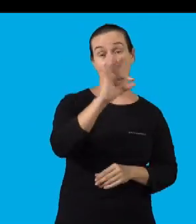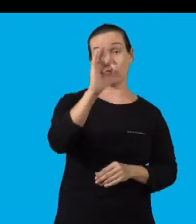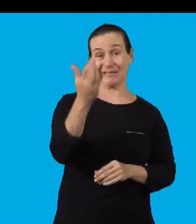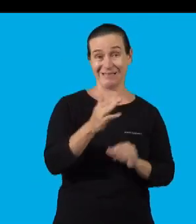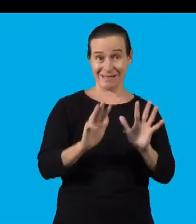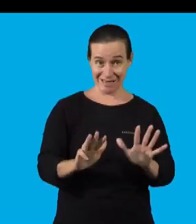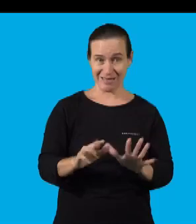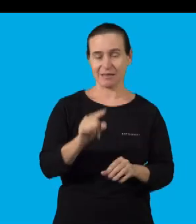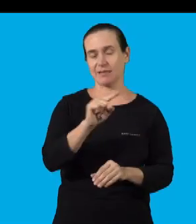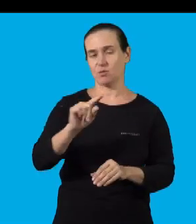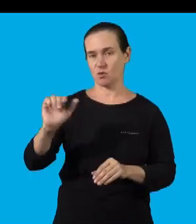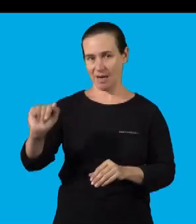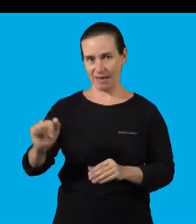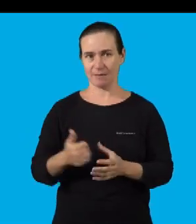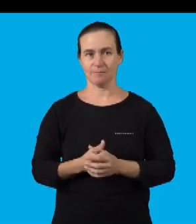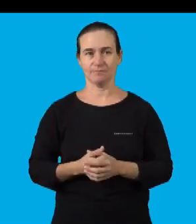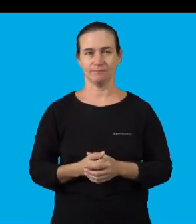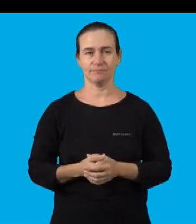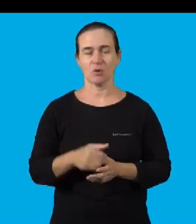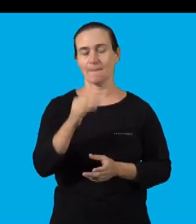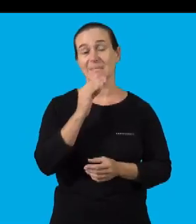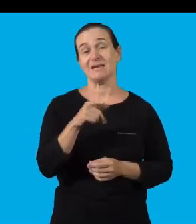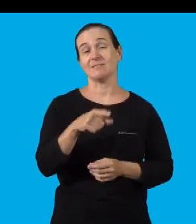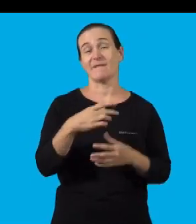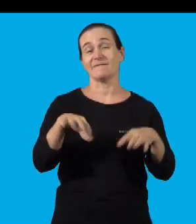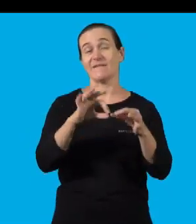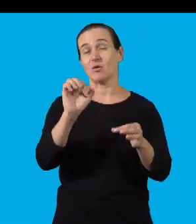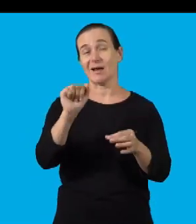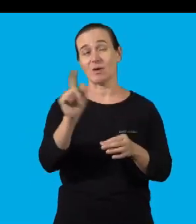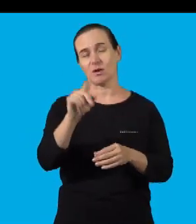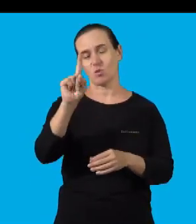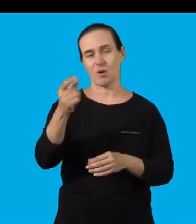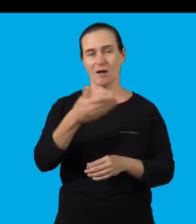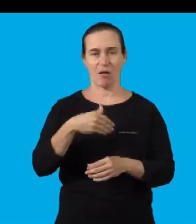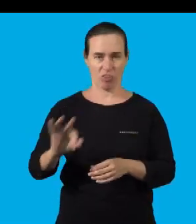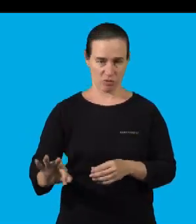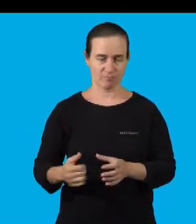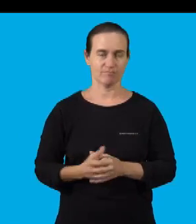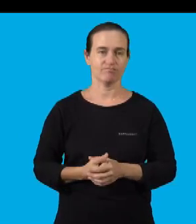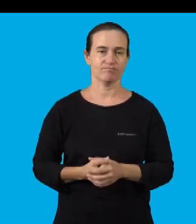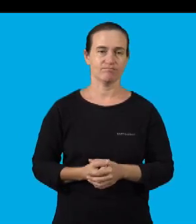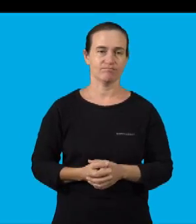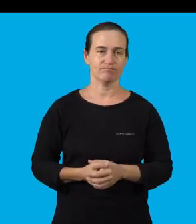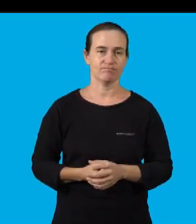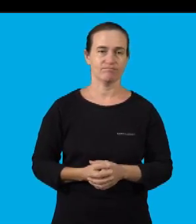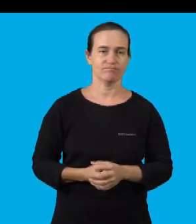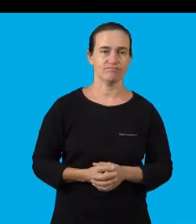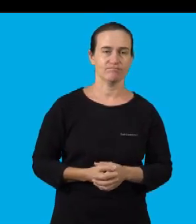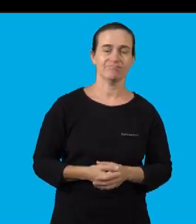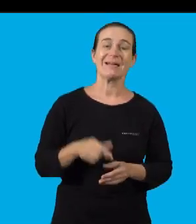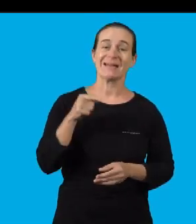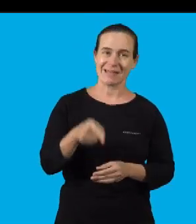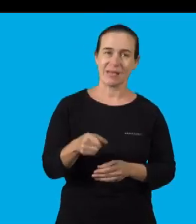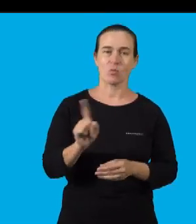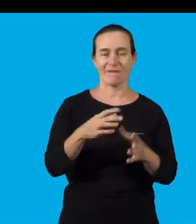by 9. And on this side, we have A. And of course, the value of A there is going to be 1/3. And that is going to